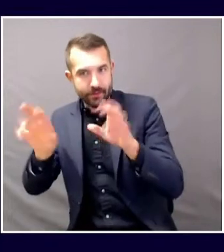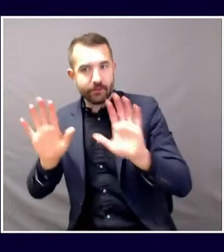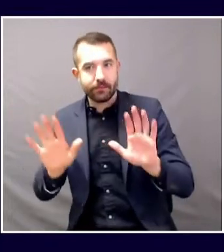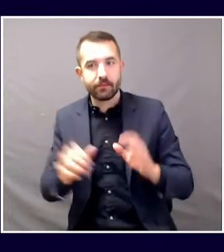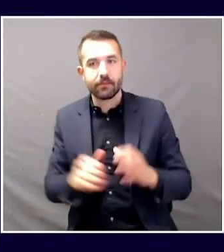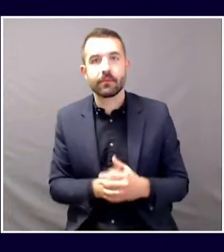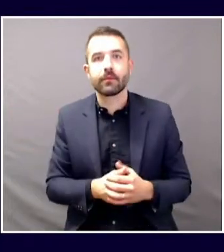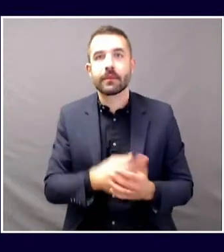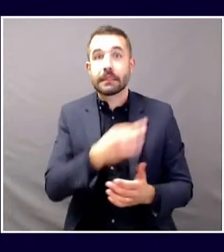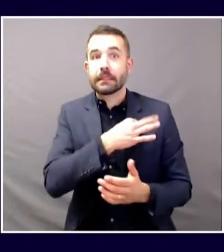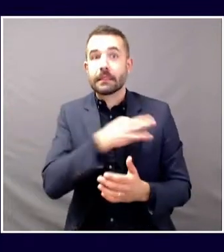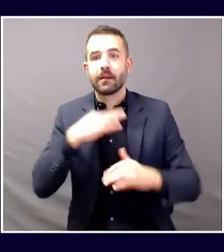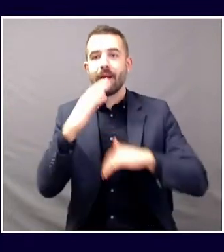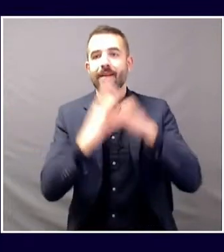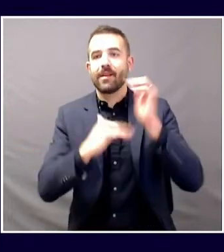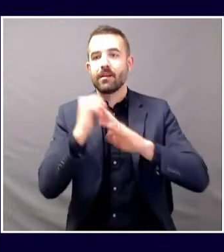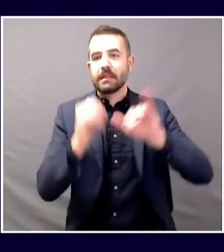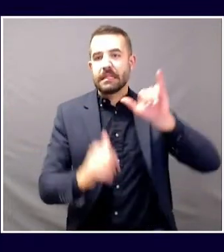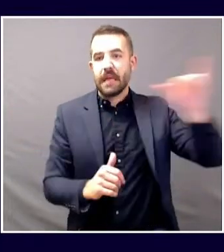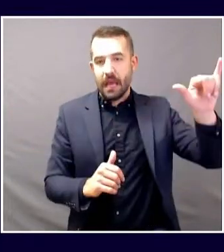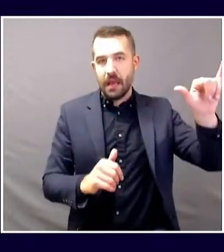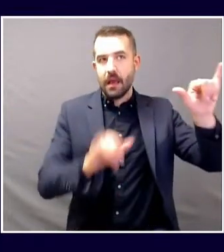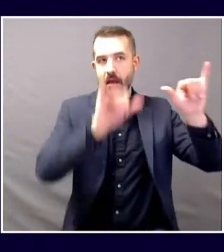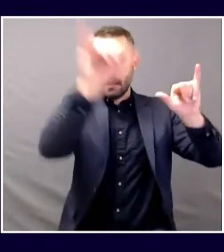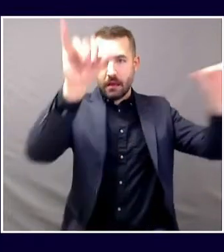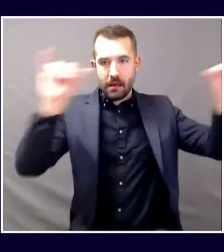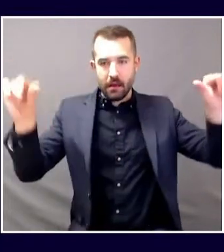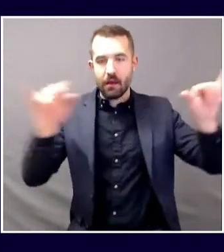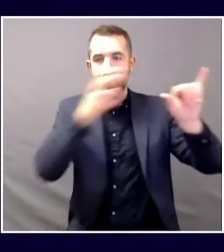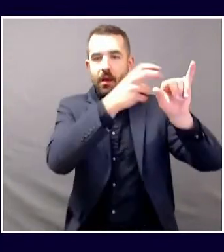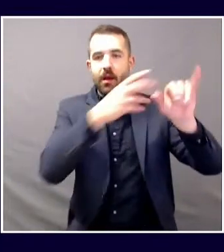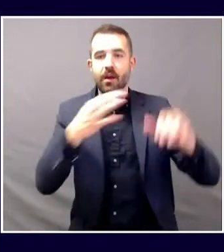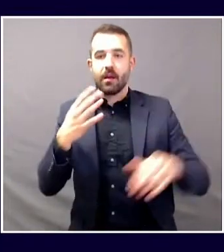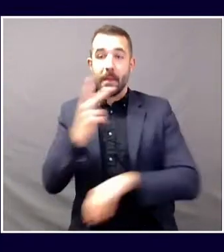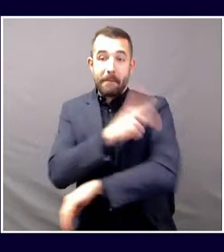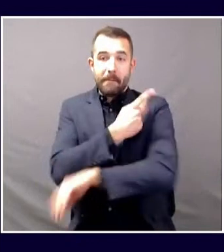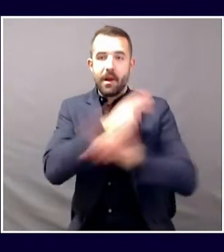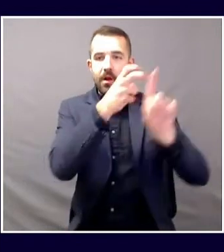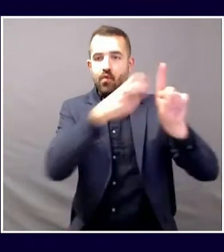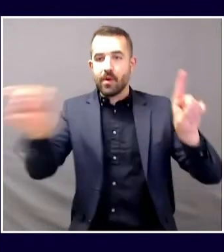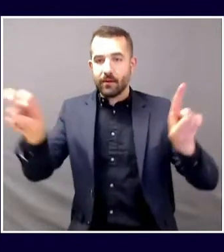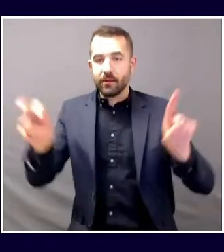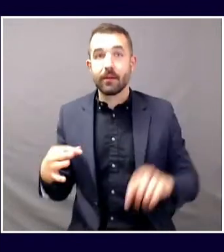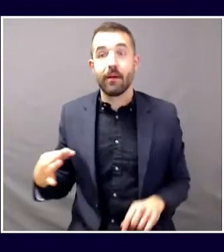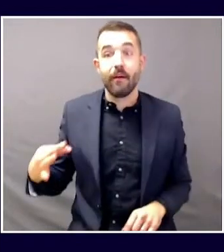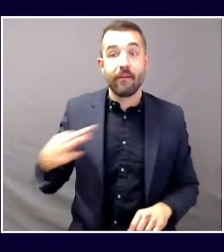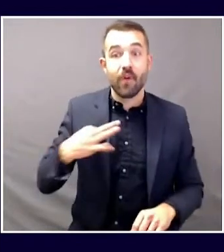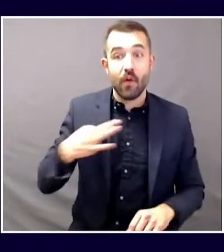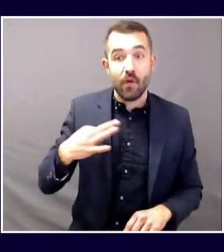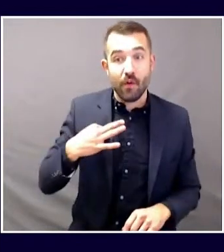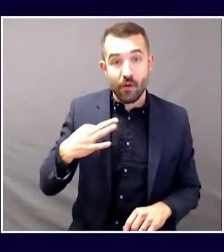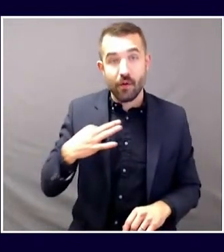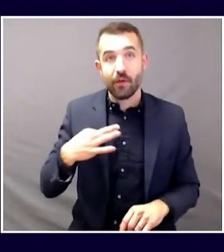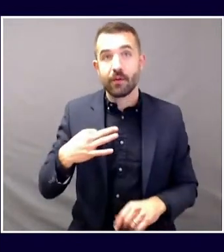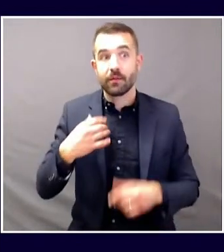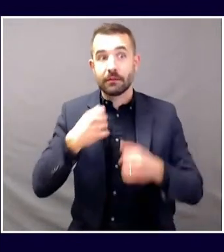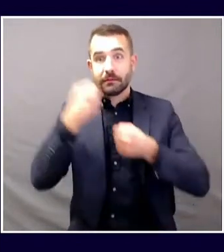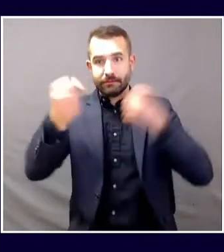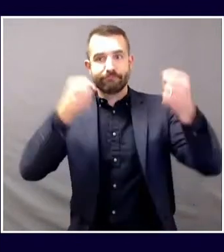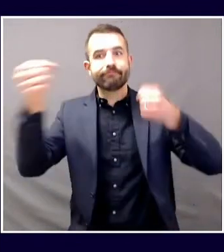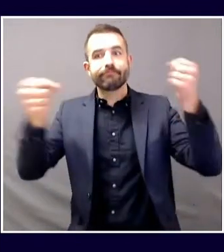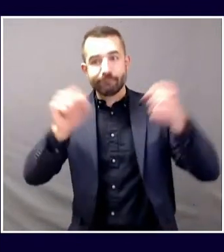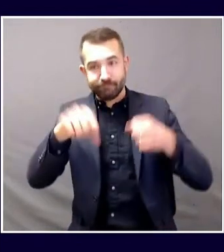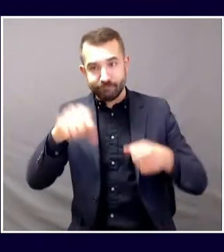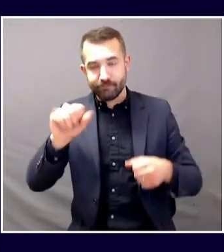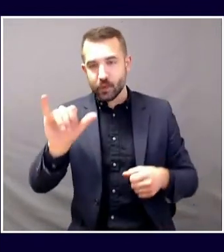model. Another strategy is the use of volunteers. Another strategy is to recognize that there